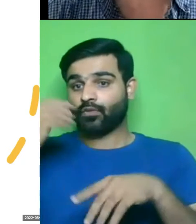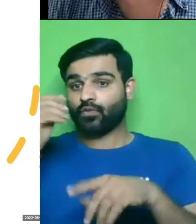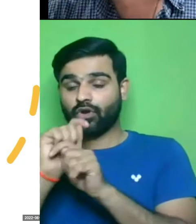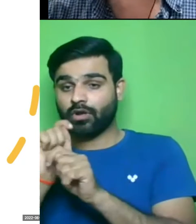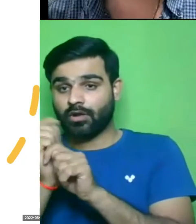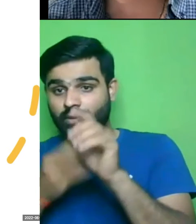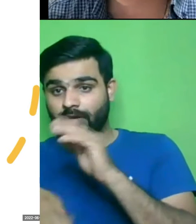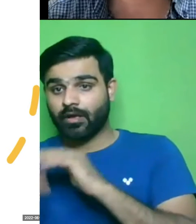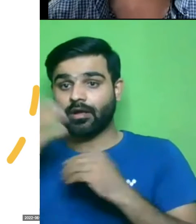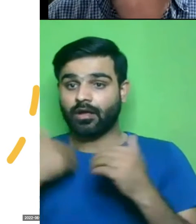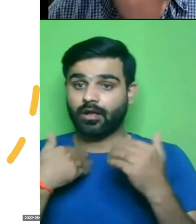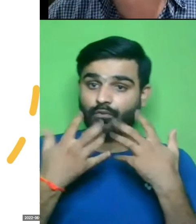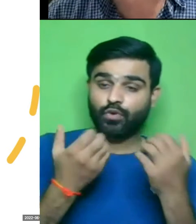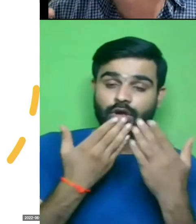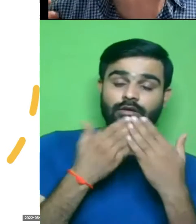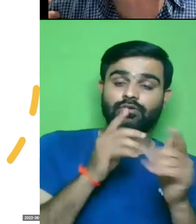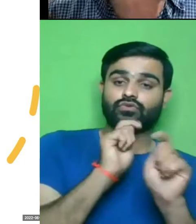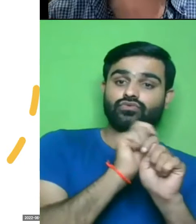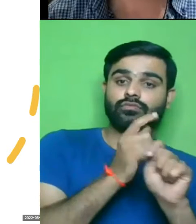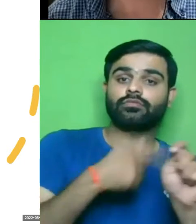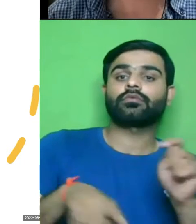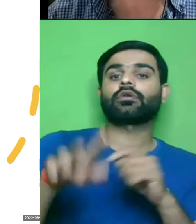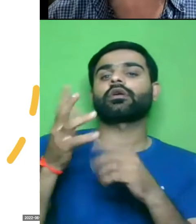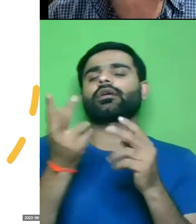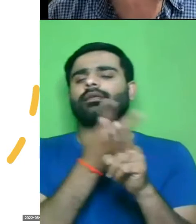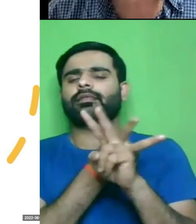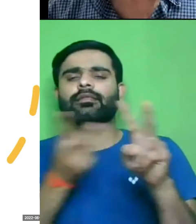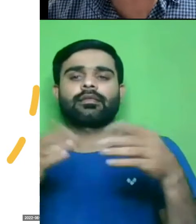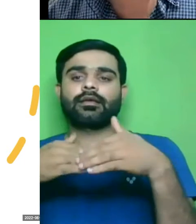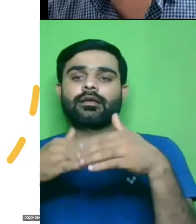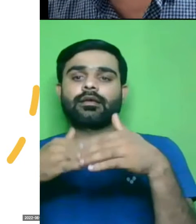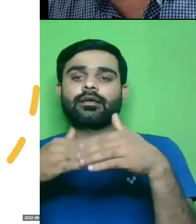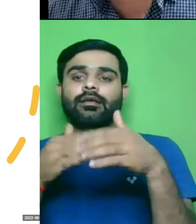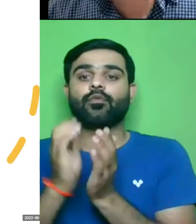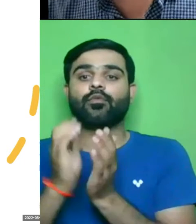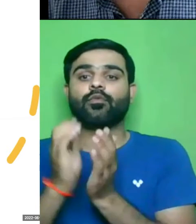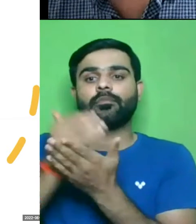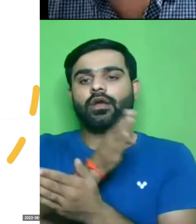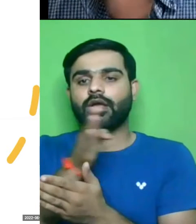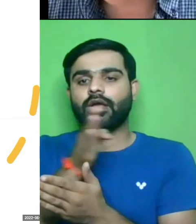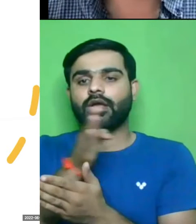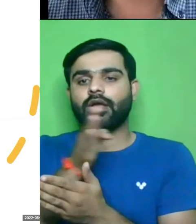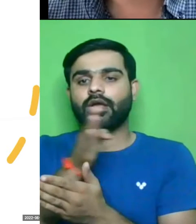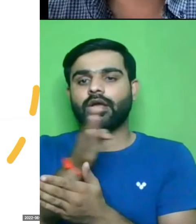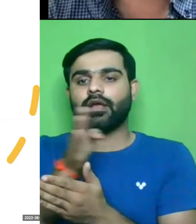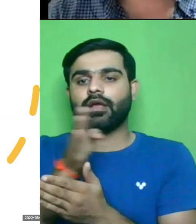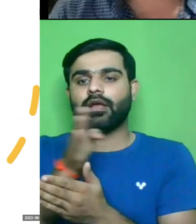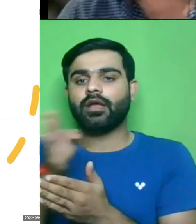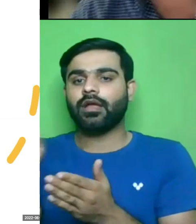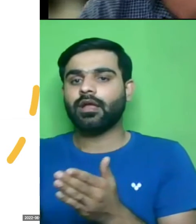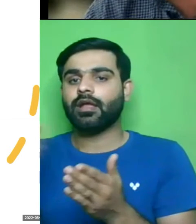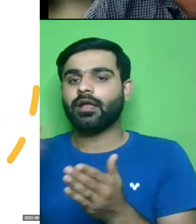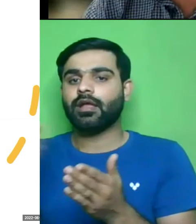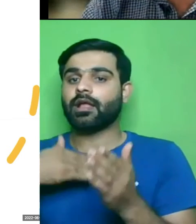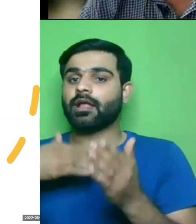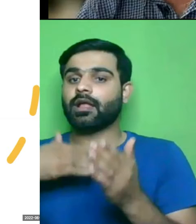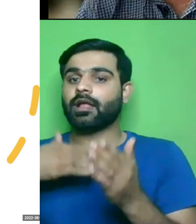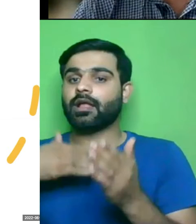to school, I want to go to work, I want to go to community events, I'm going to have to spend more in order to